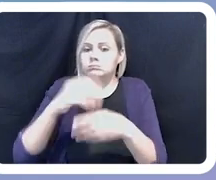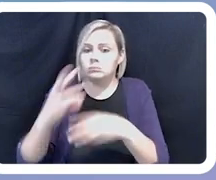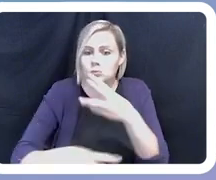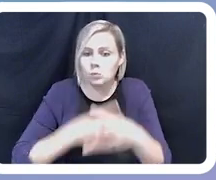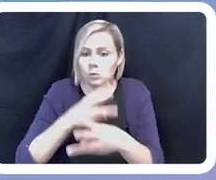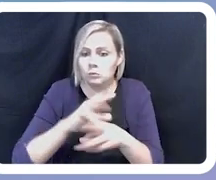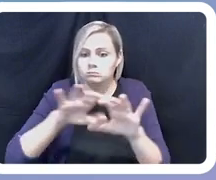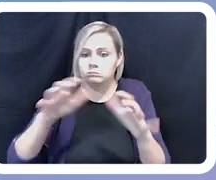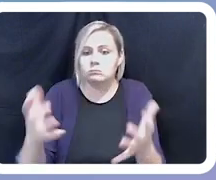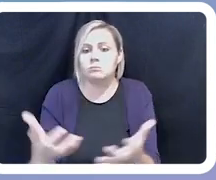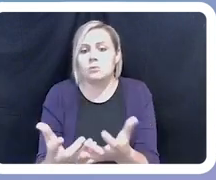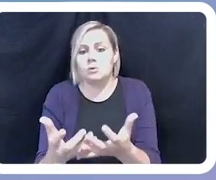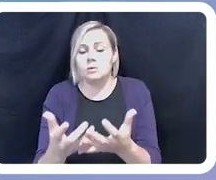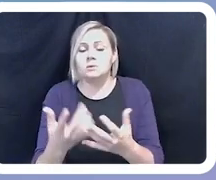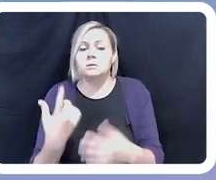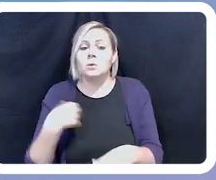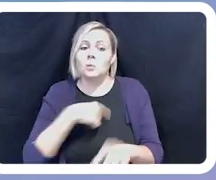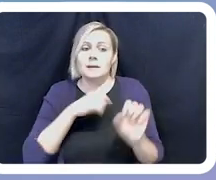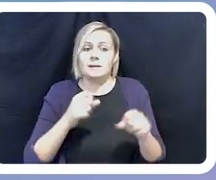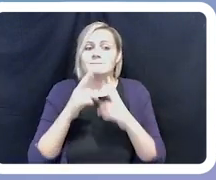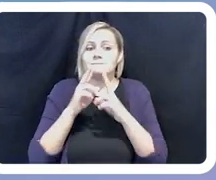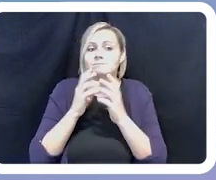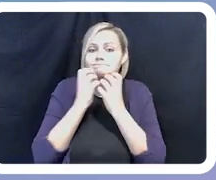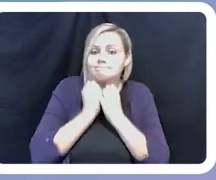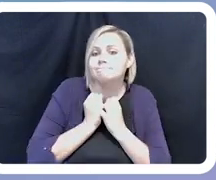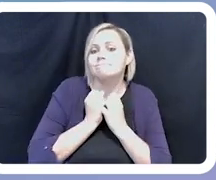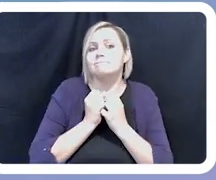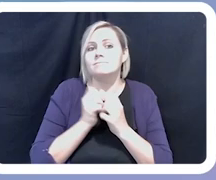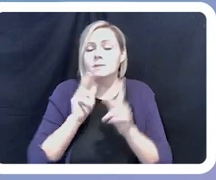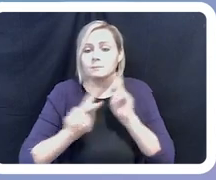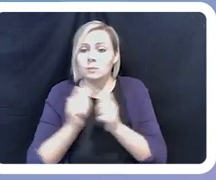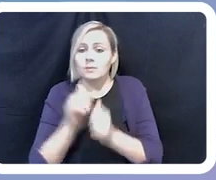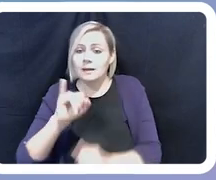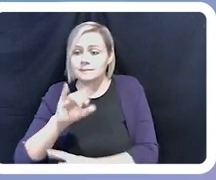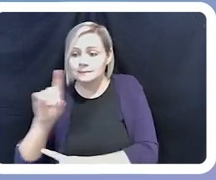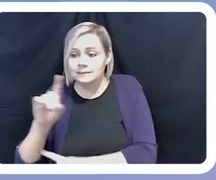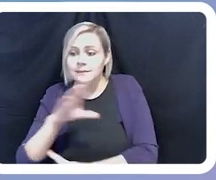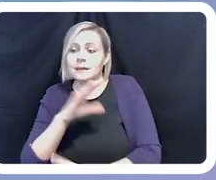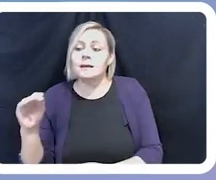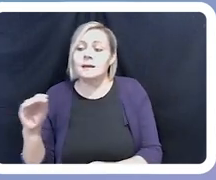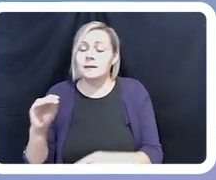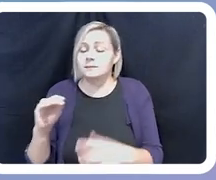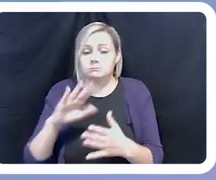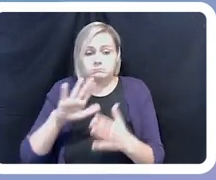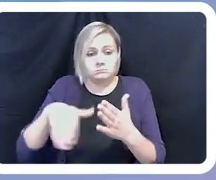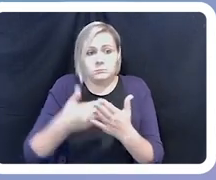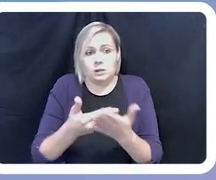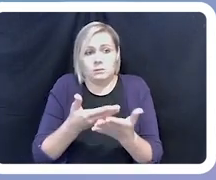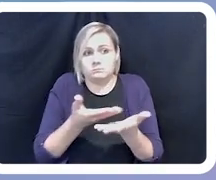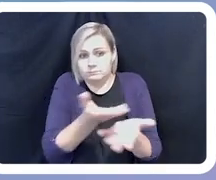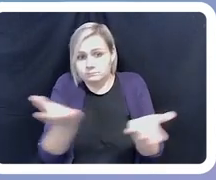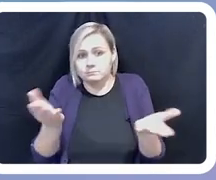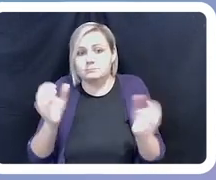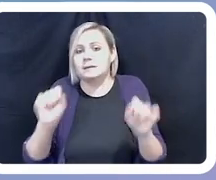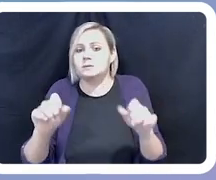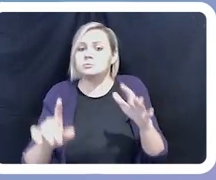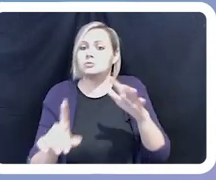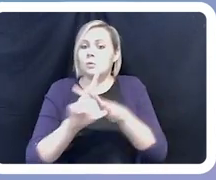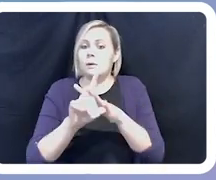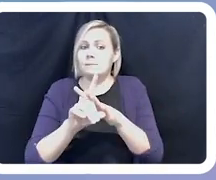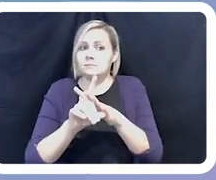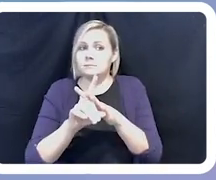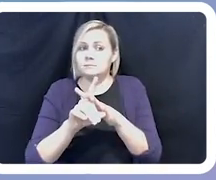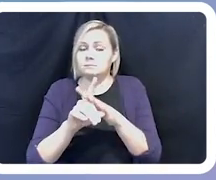values and respects individuals with intellectual and developmental disabilities and allow them to show up in all our spaces